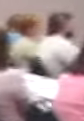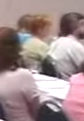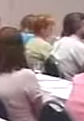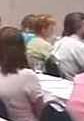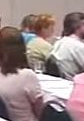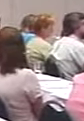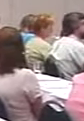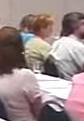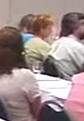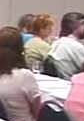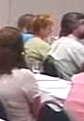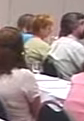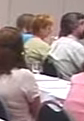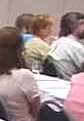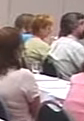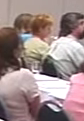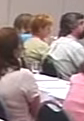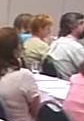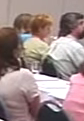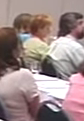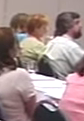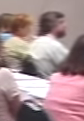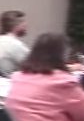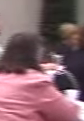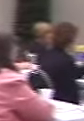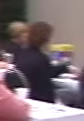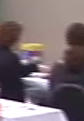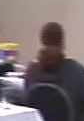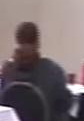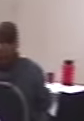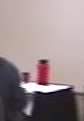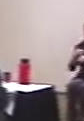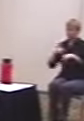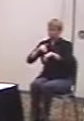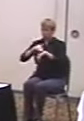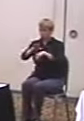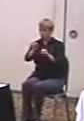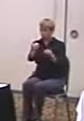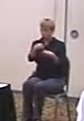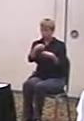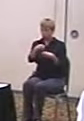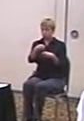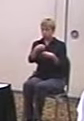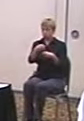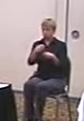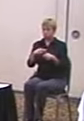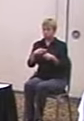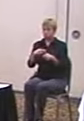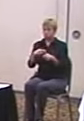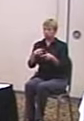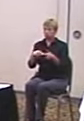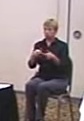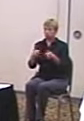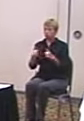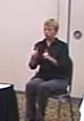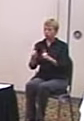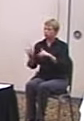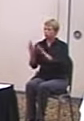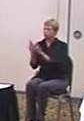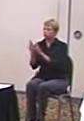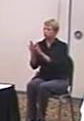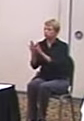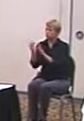What consequences have been tried so far? Well, I tried sending her to the office, and I tried confronting her